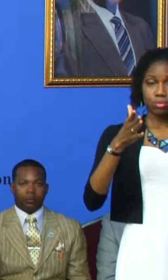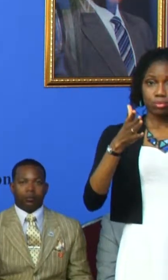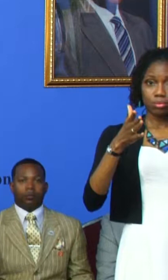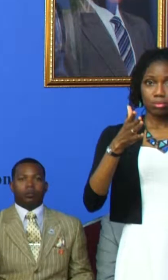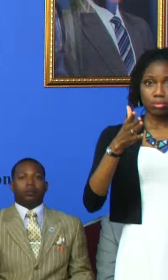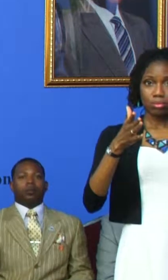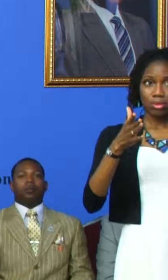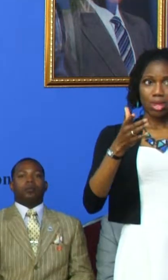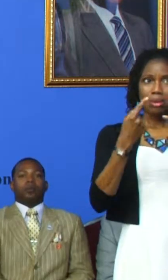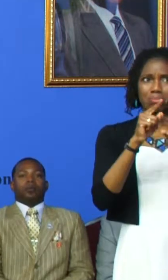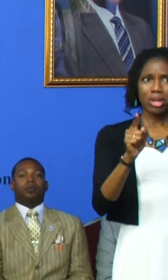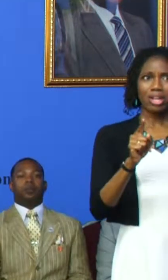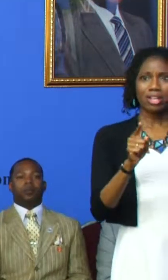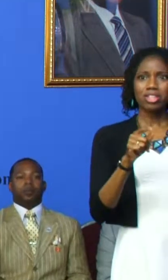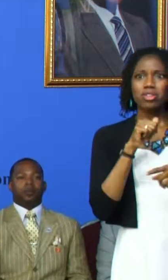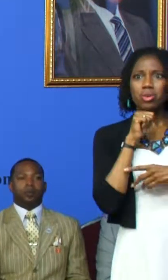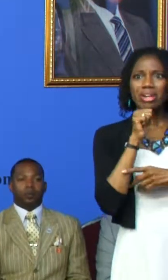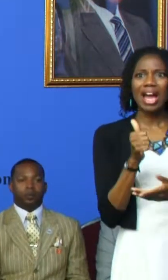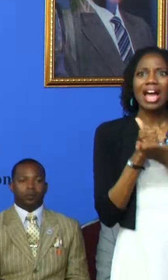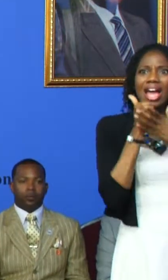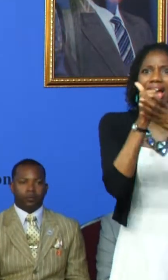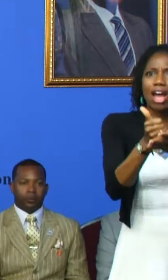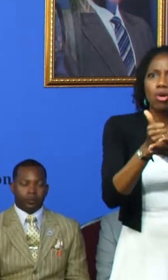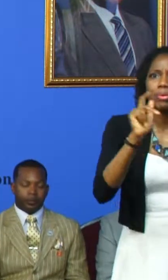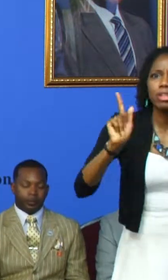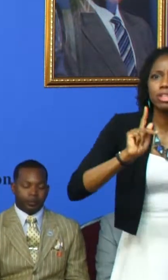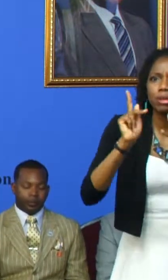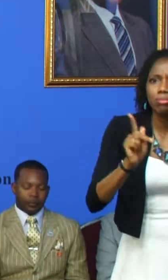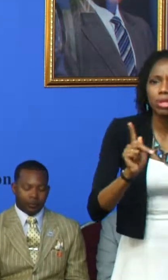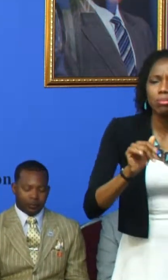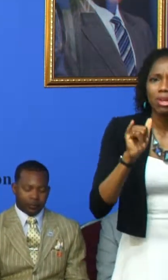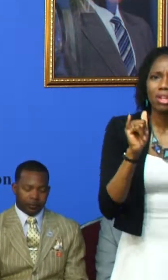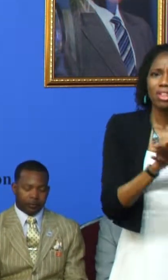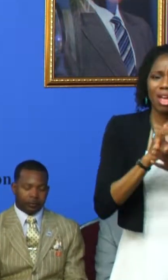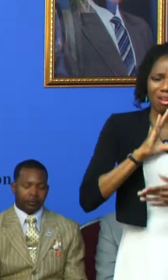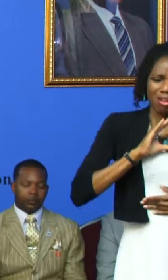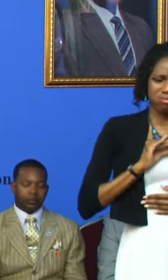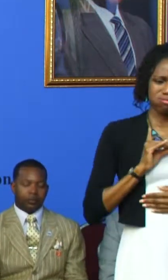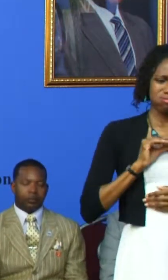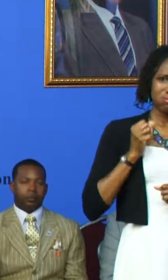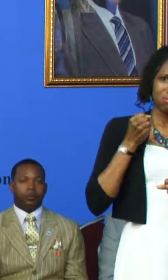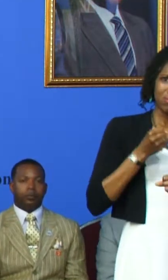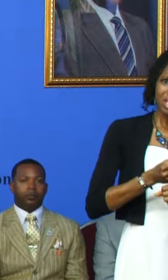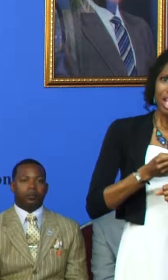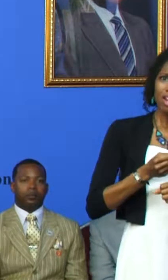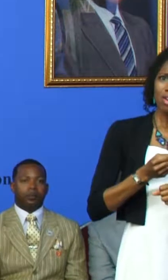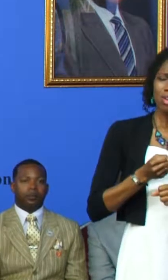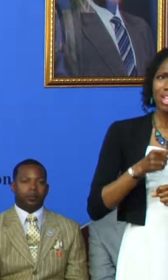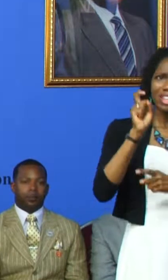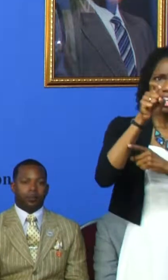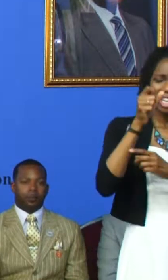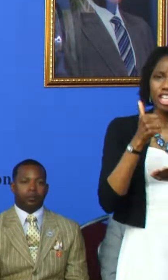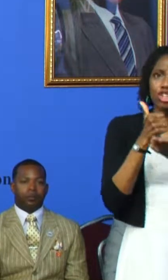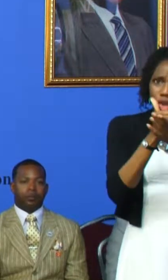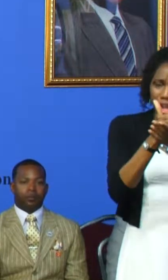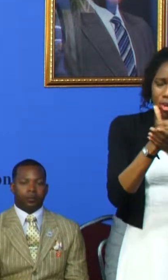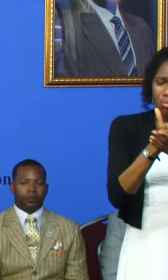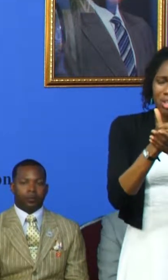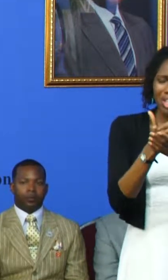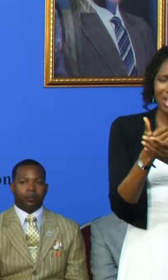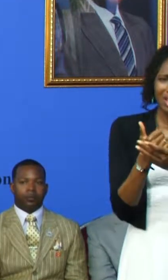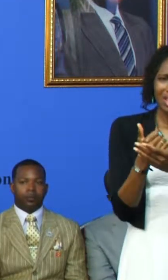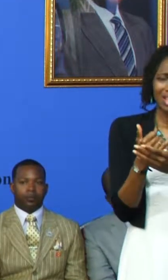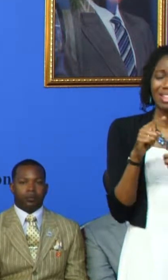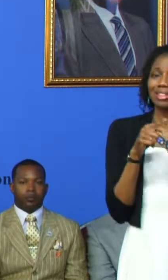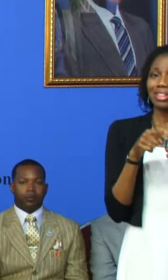and are not prophesying to people that are beat down and need help,